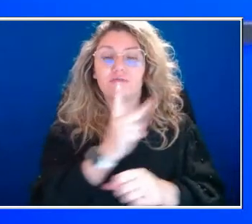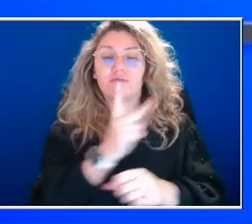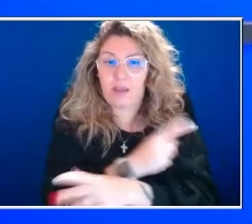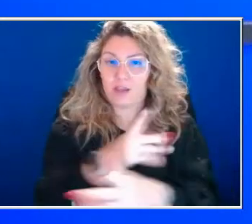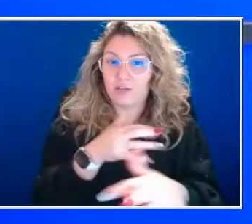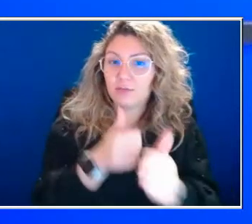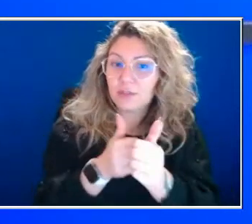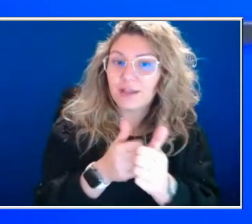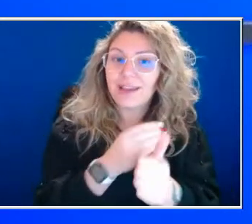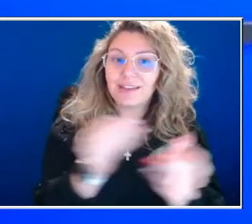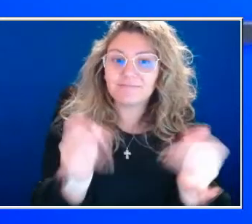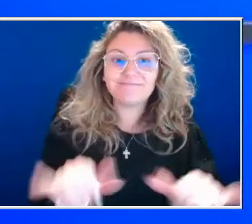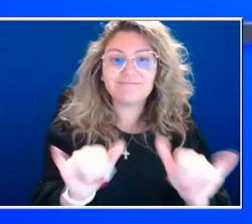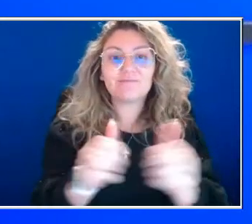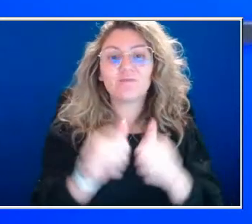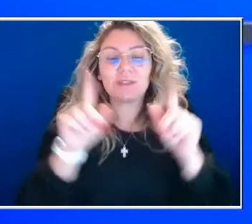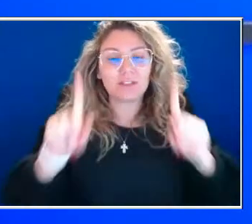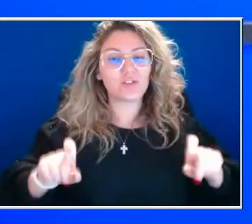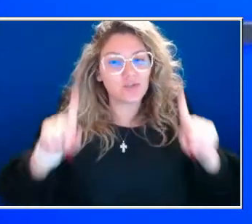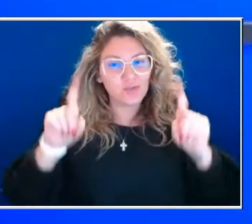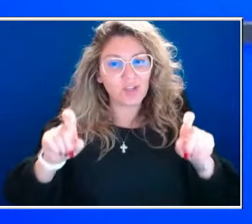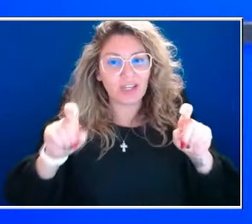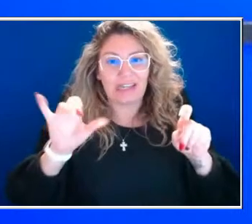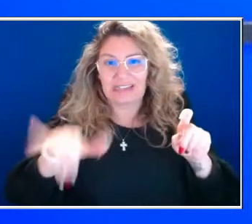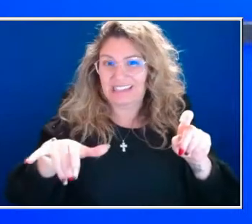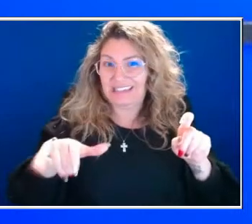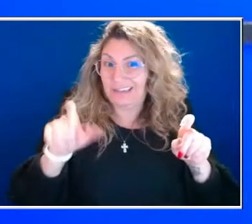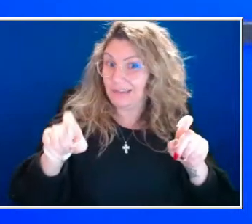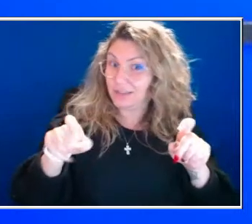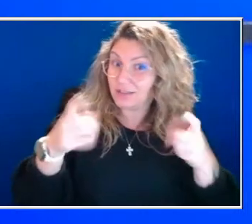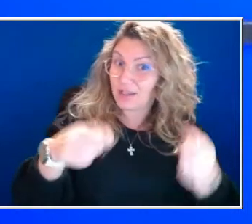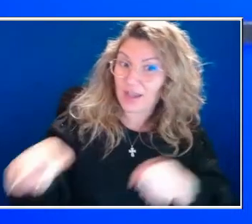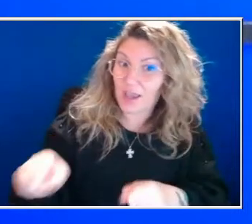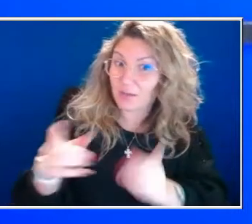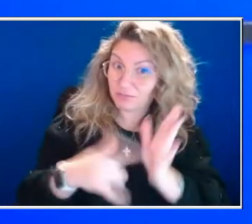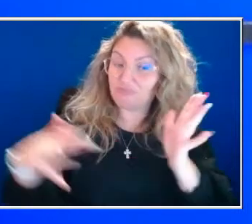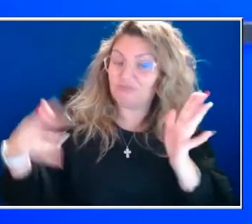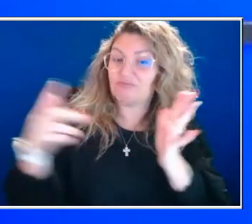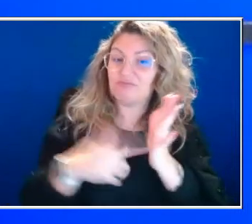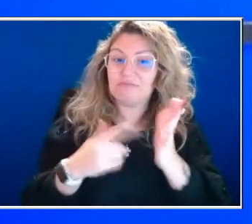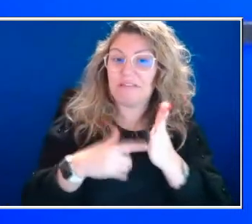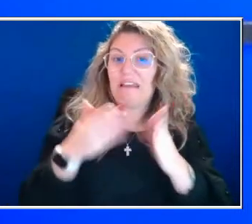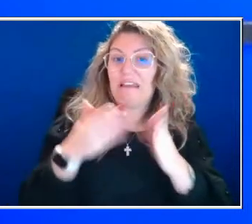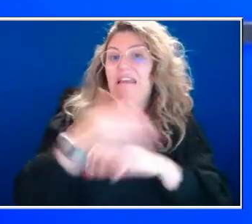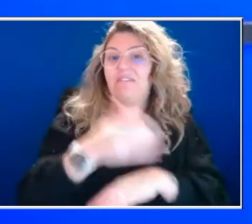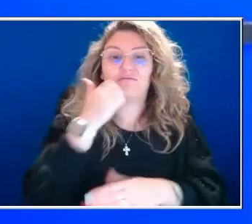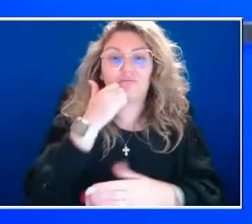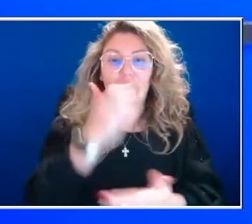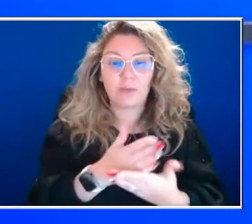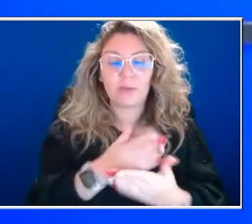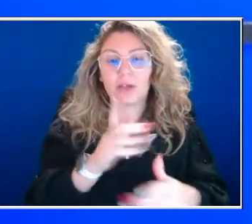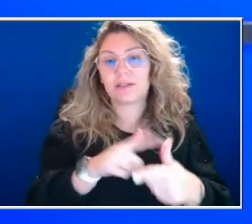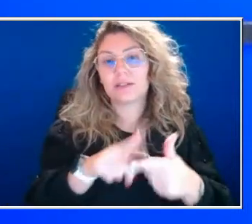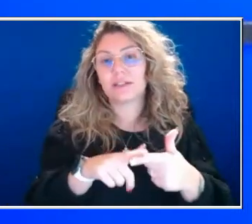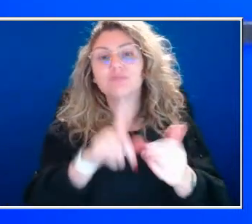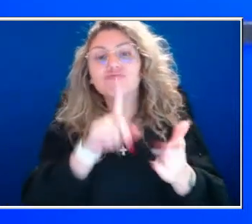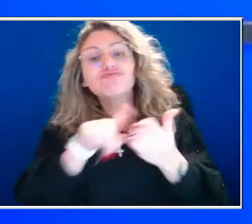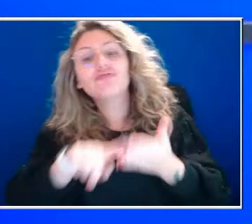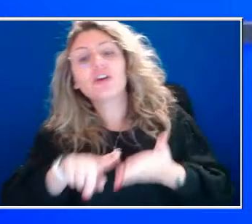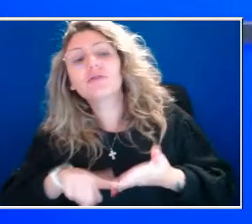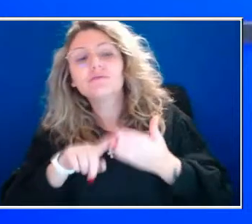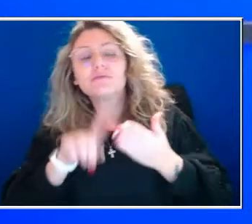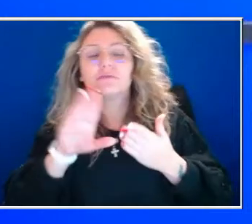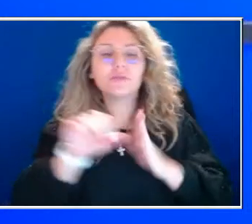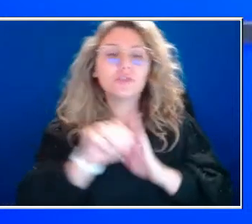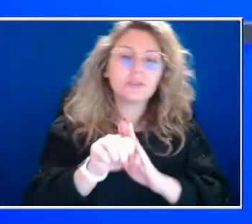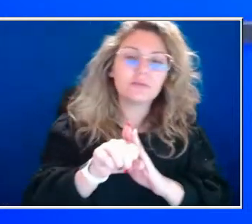with the screening that needs to happen periodically, particularly after menopause. And then we check in periodically about her symptoms, making sure that